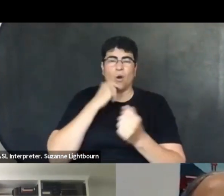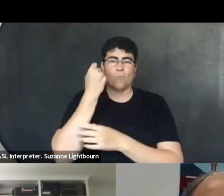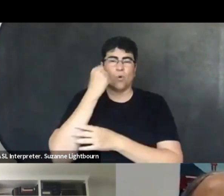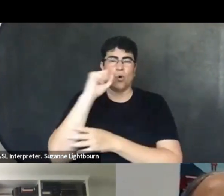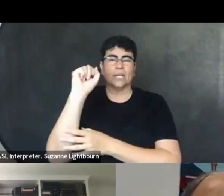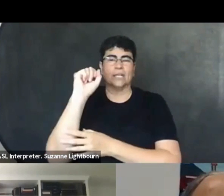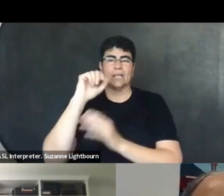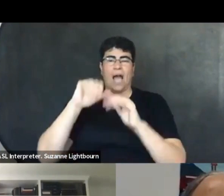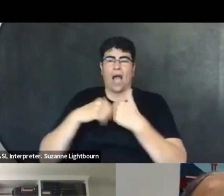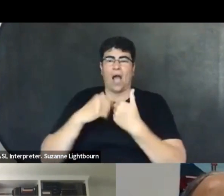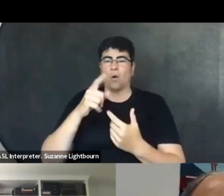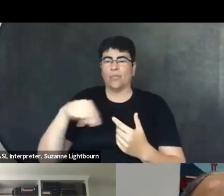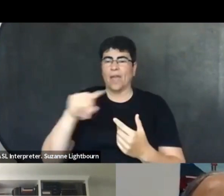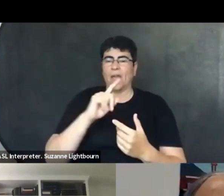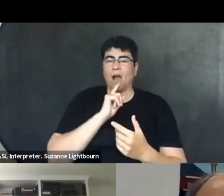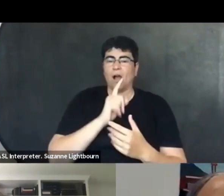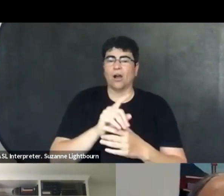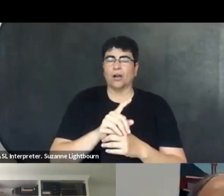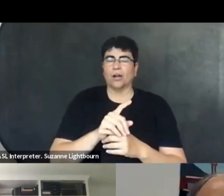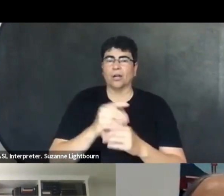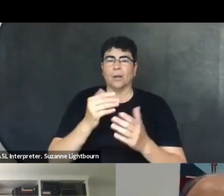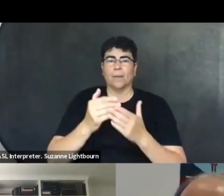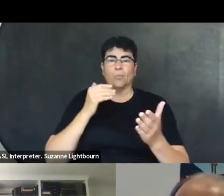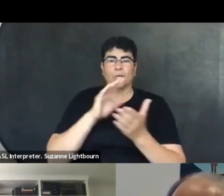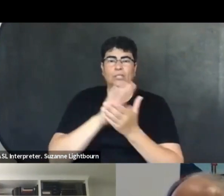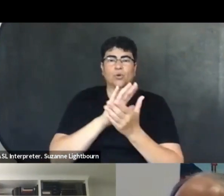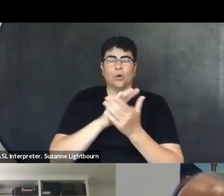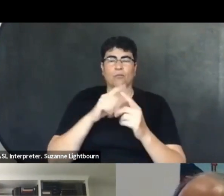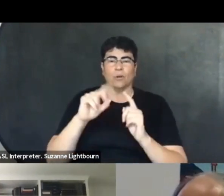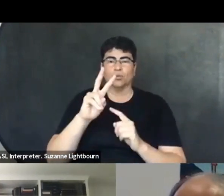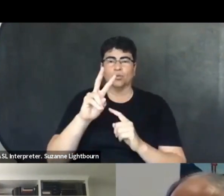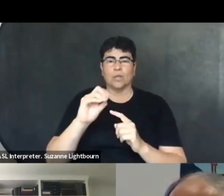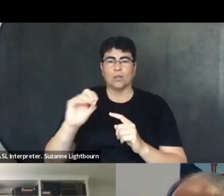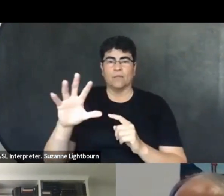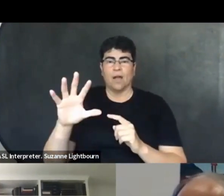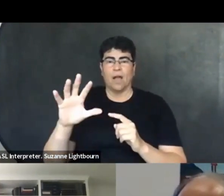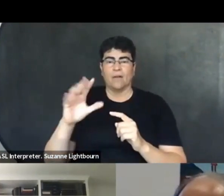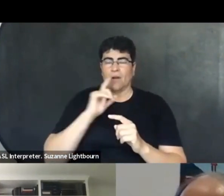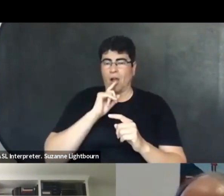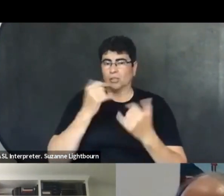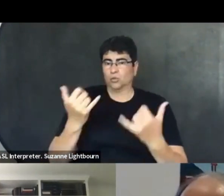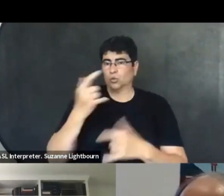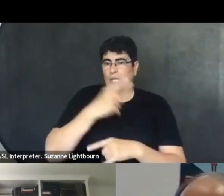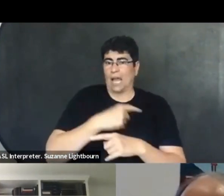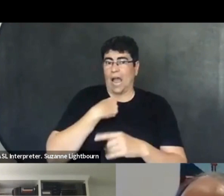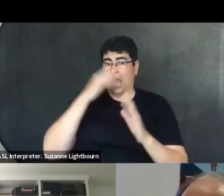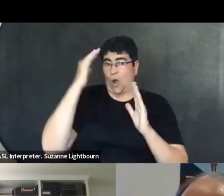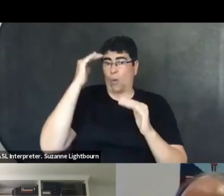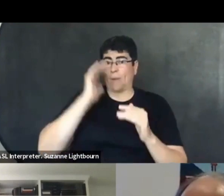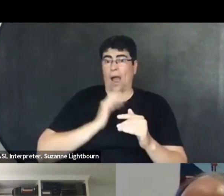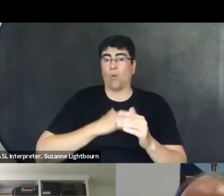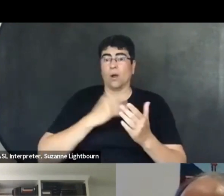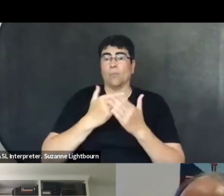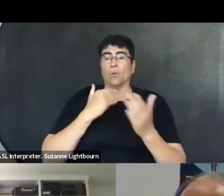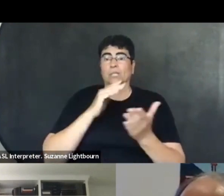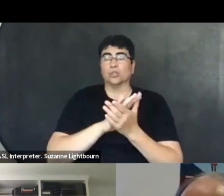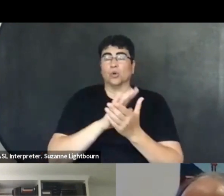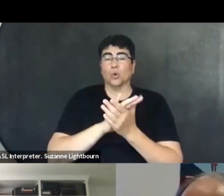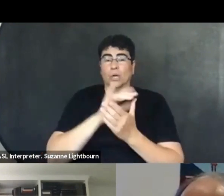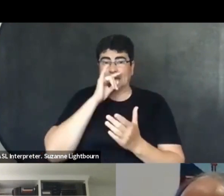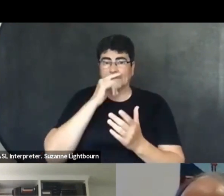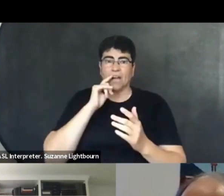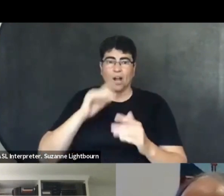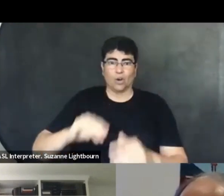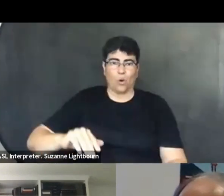that they are, that our preschoolers from 2005 are today, I hope that our preschoolers are growing